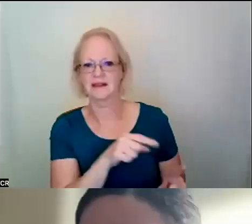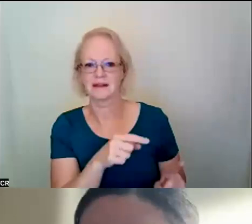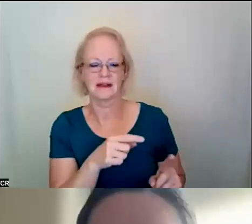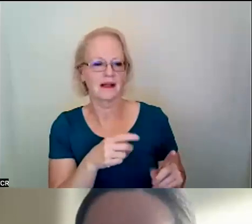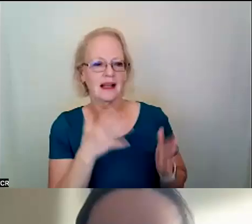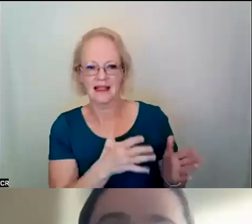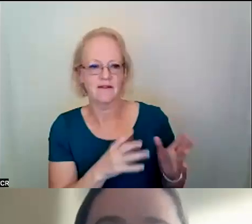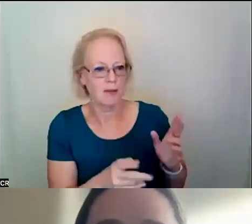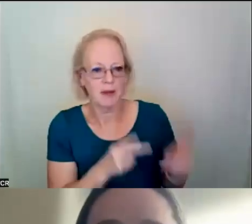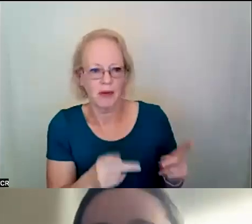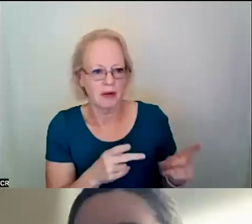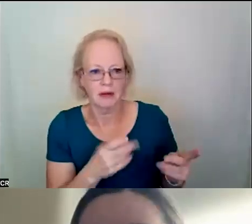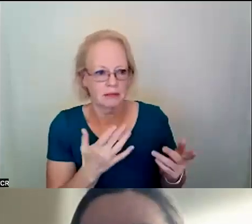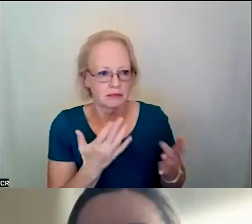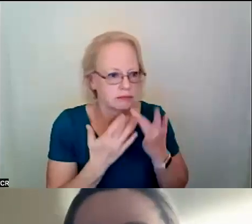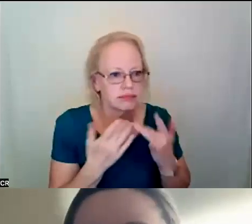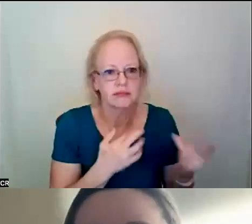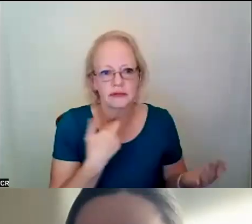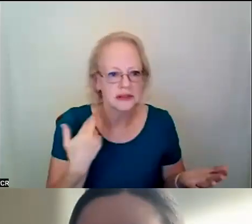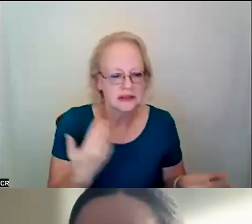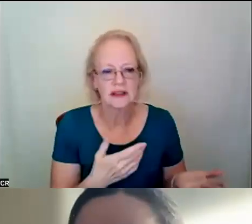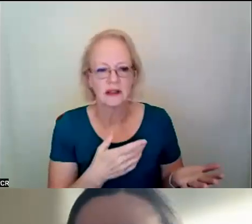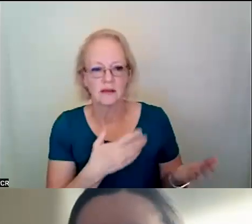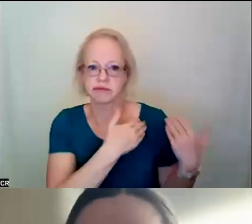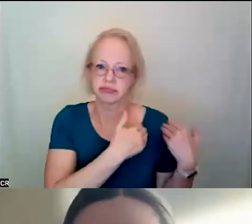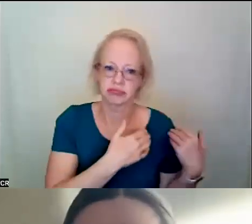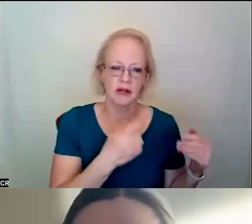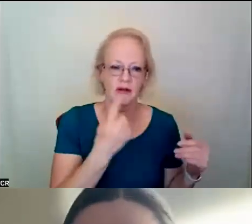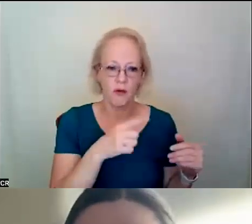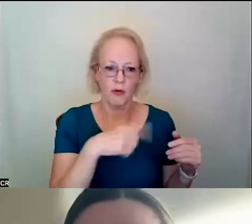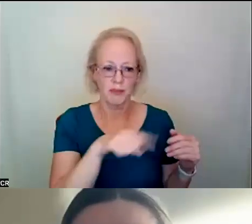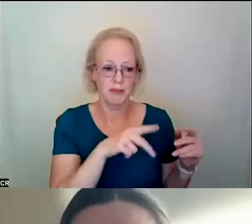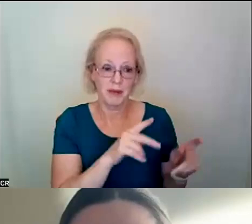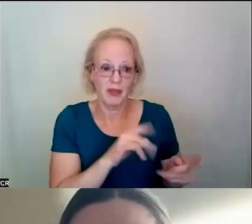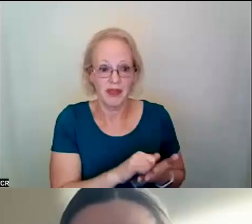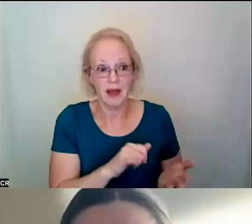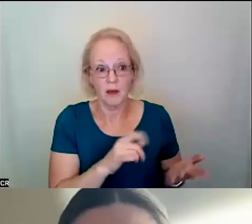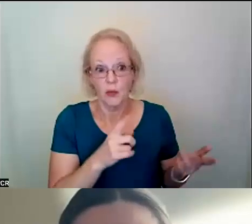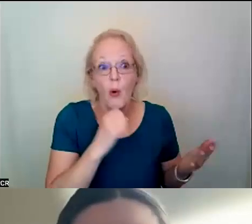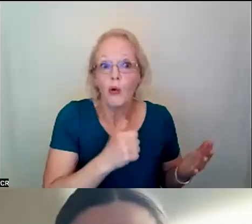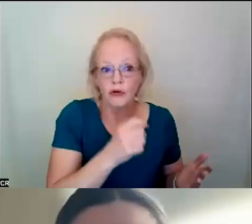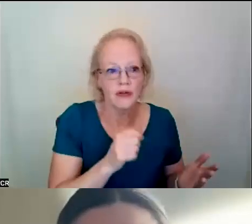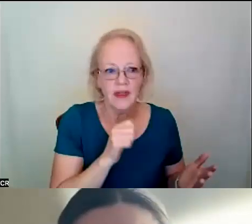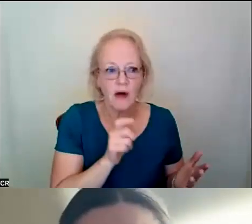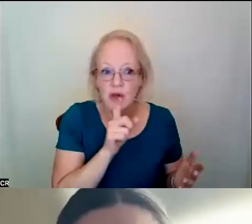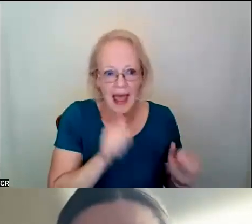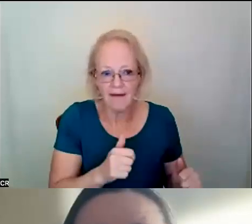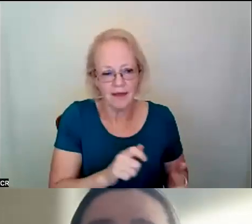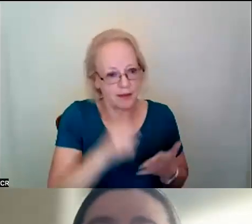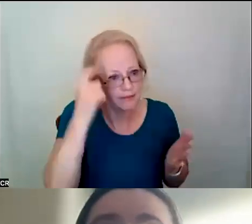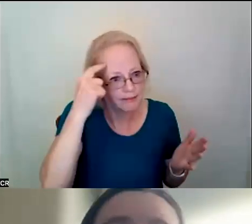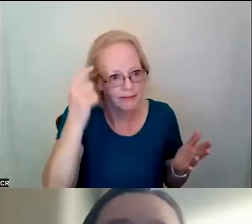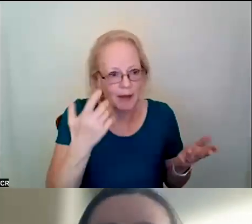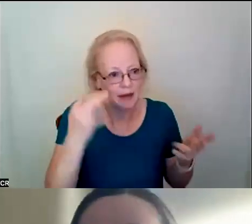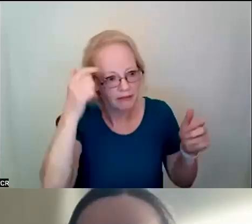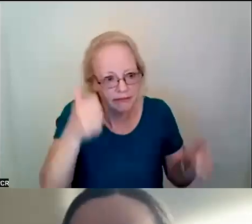as Steve pointed out, on people who may not have all of their faculties at a time when they really need to be optimizing.